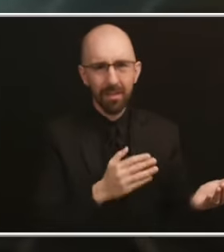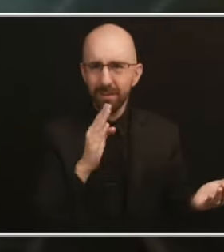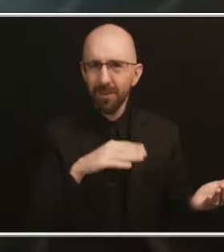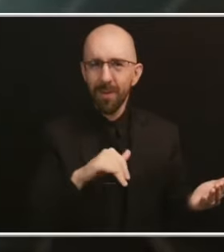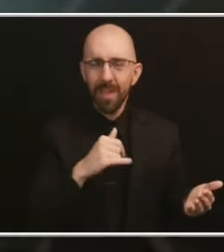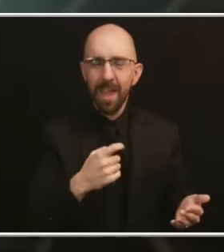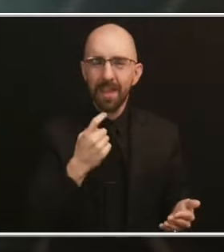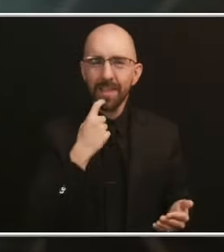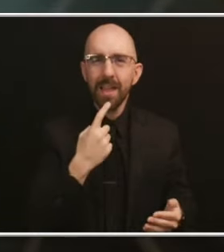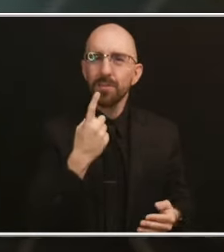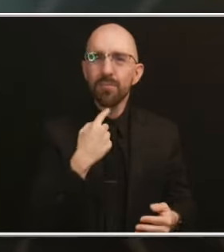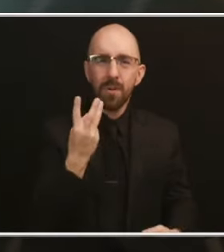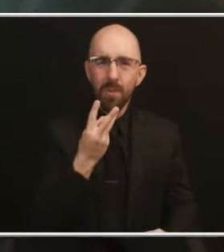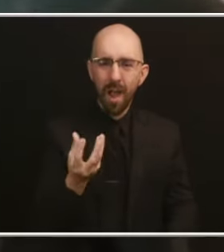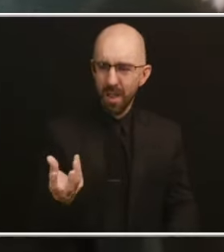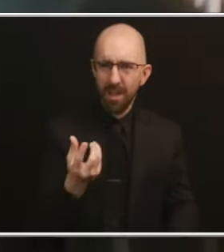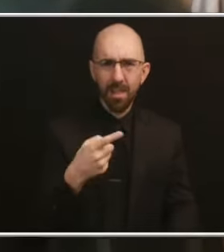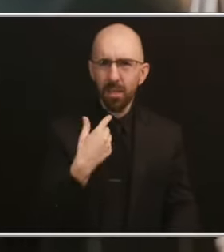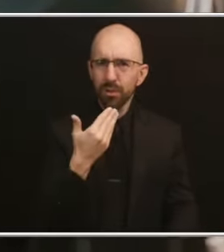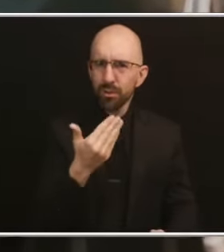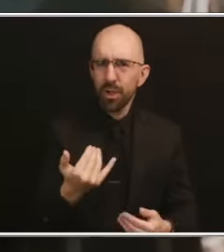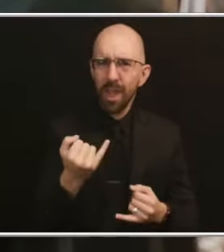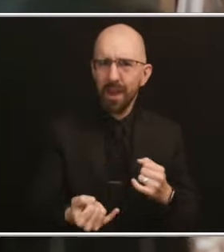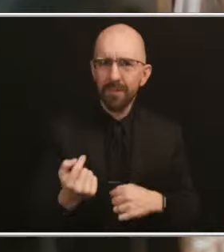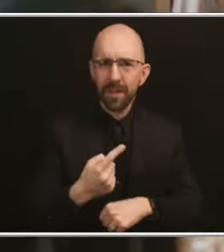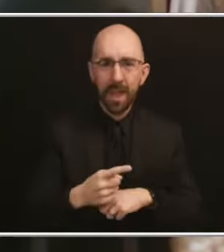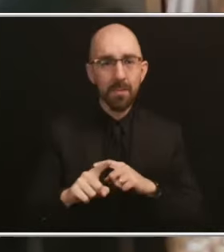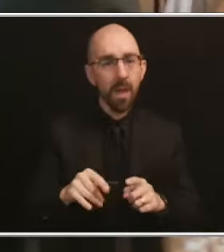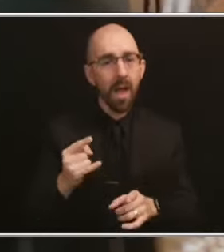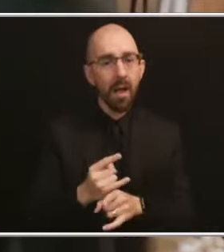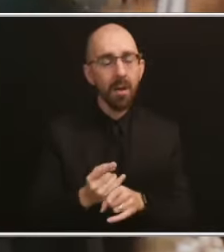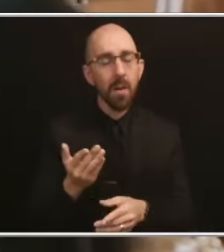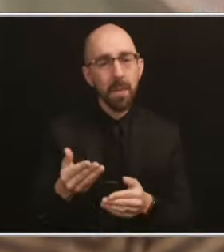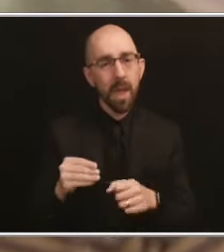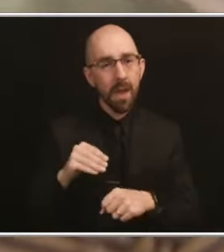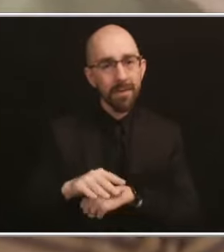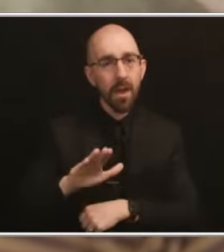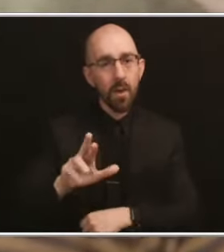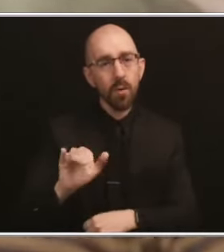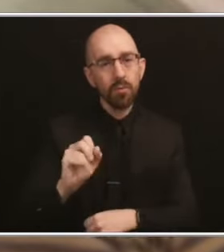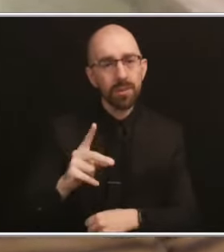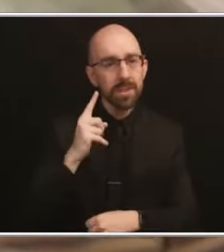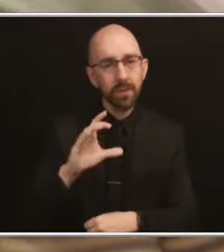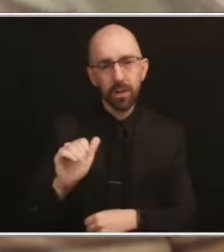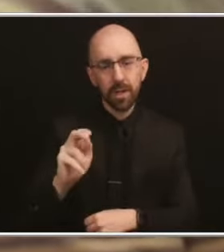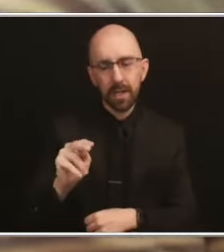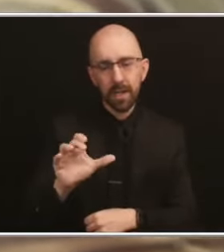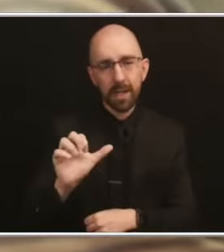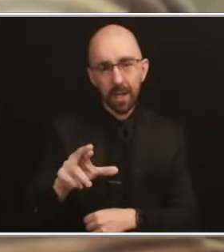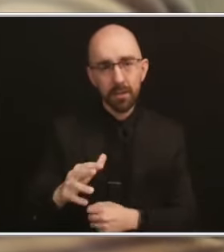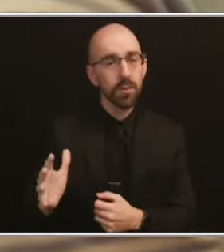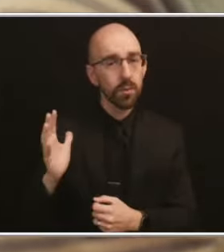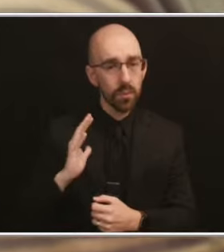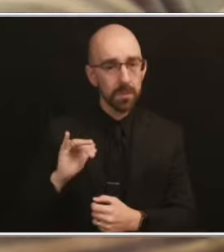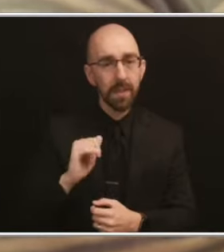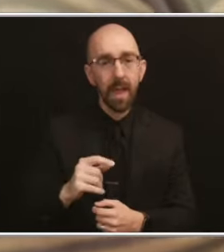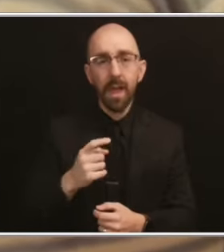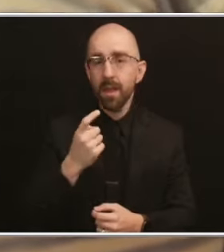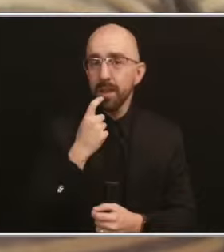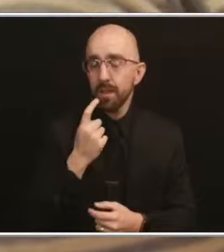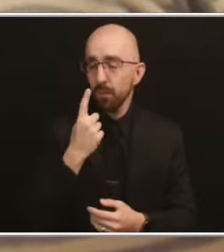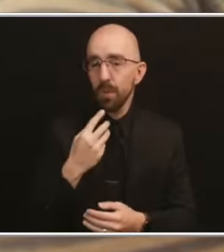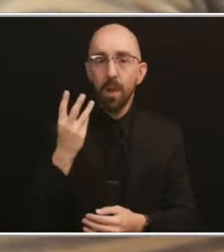wine, that looks pretty good at the end of the day, but alcohol may affect your risk for cancer. It used to be that glass of red wine we thought